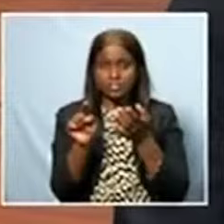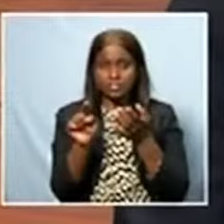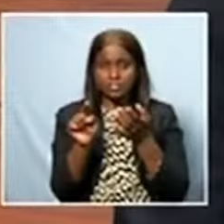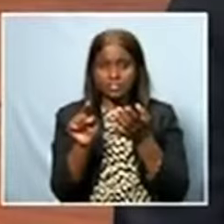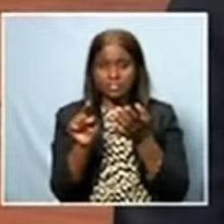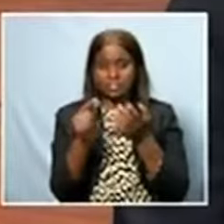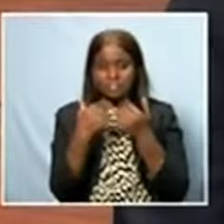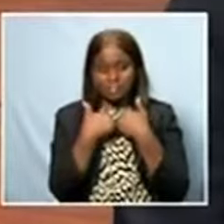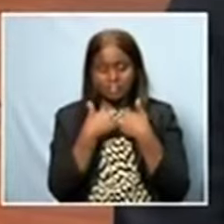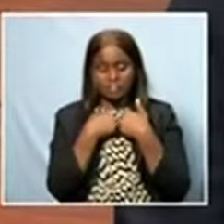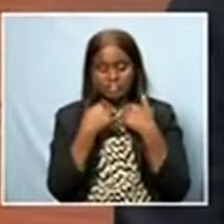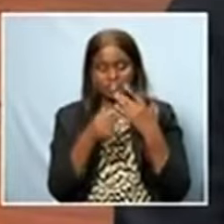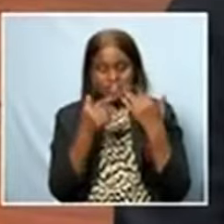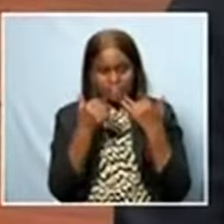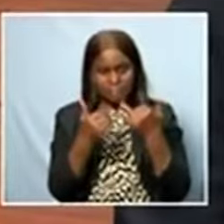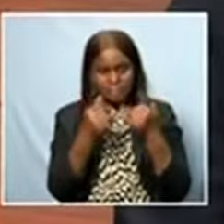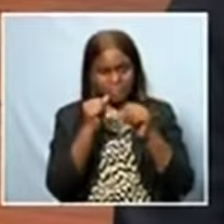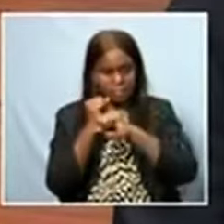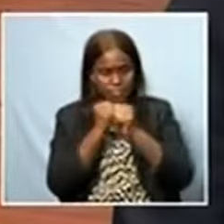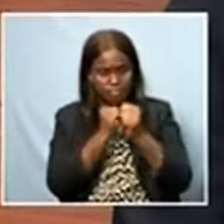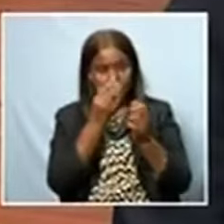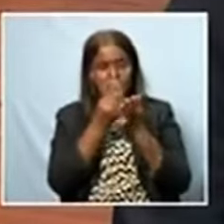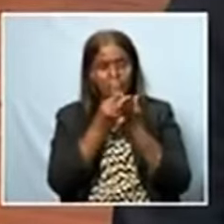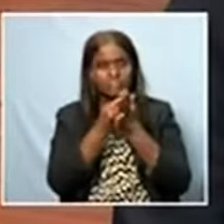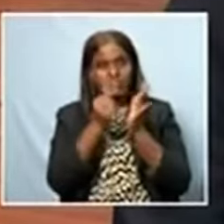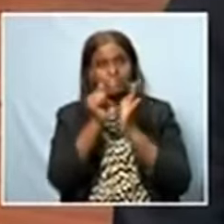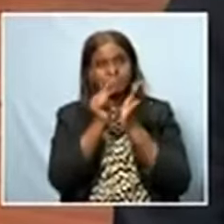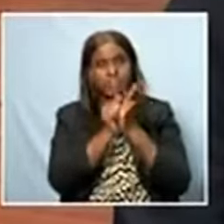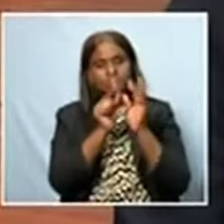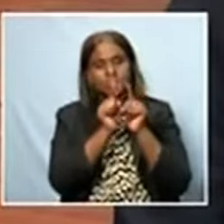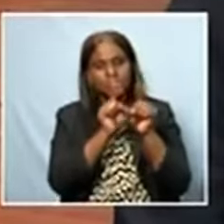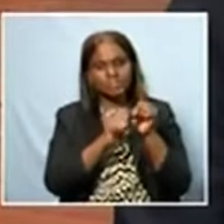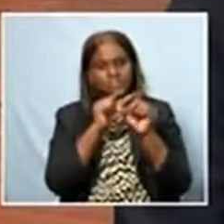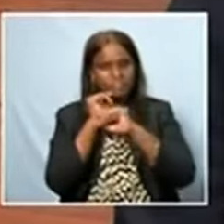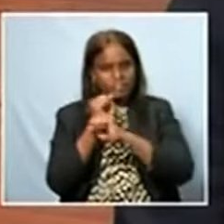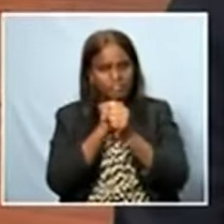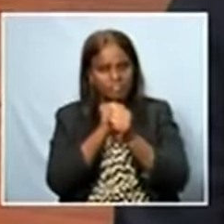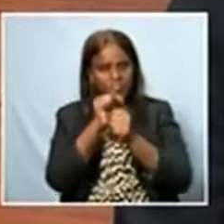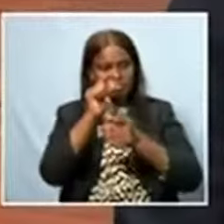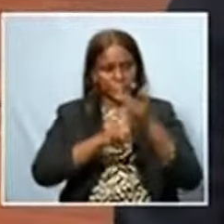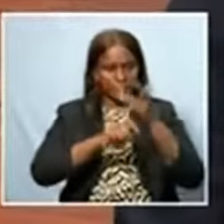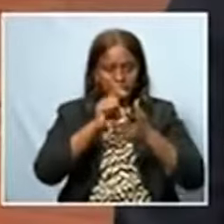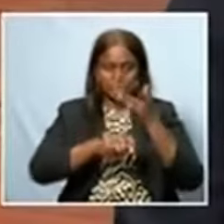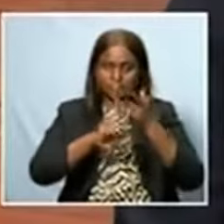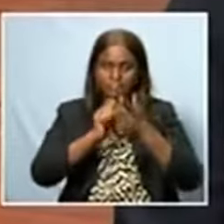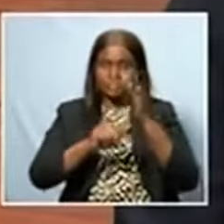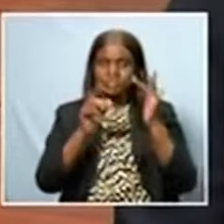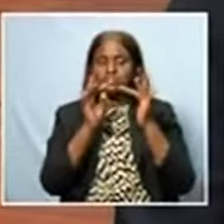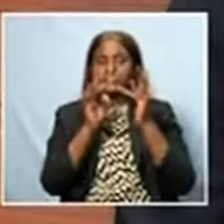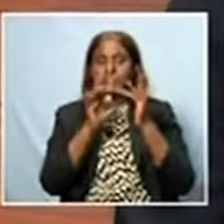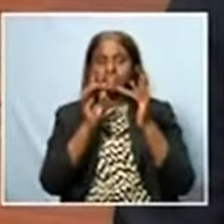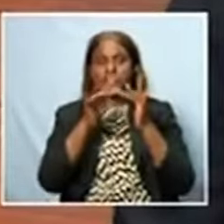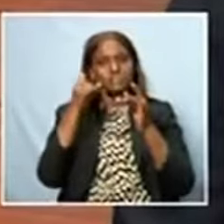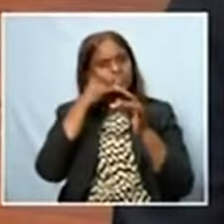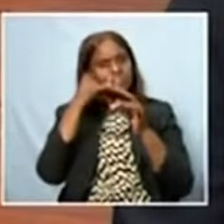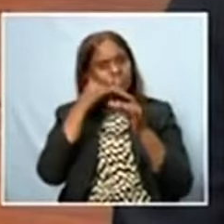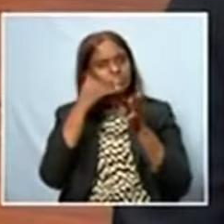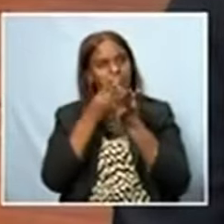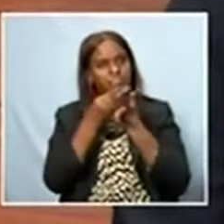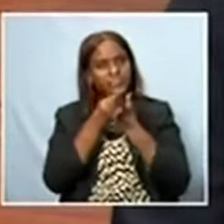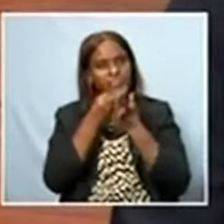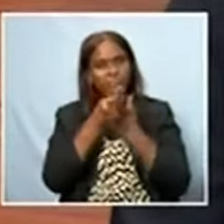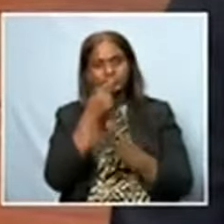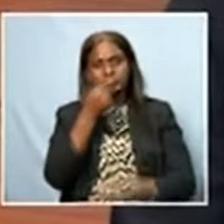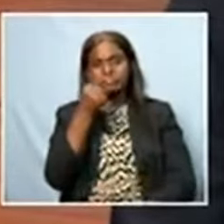because you're now defending the money bill, you're defending the tax on mobile money, saying